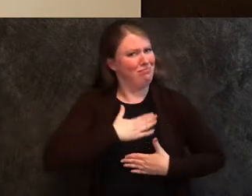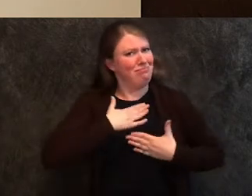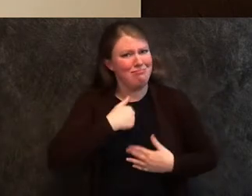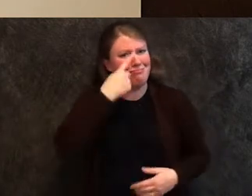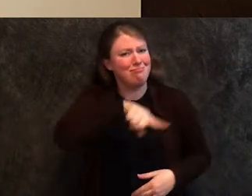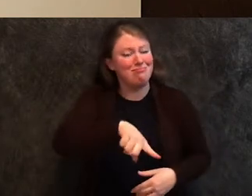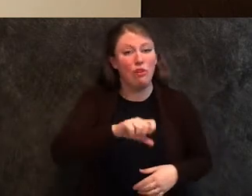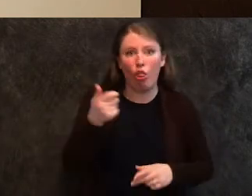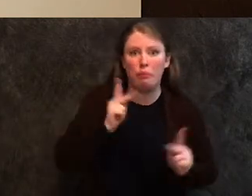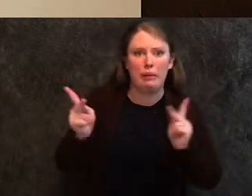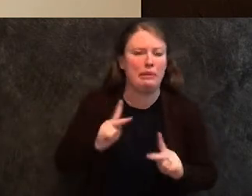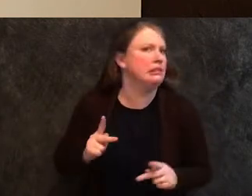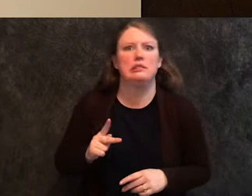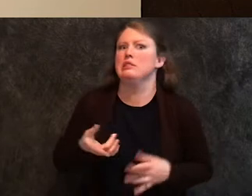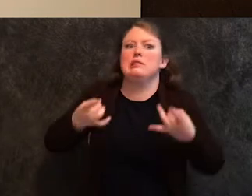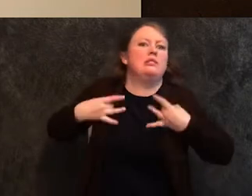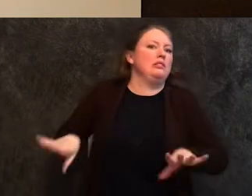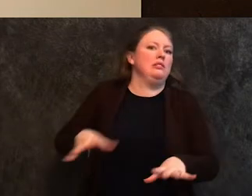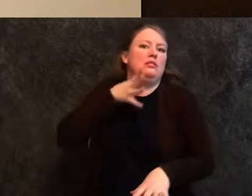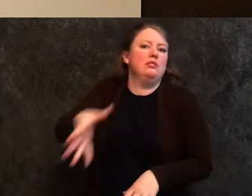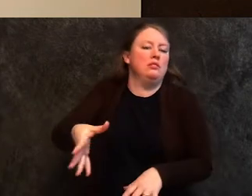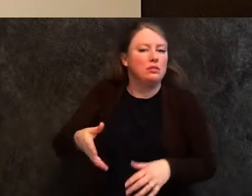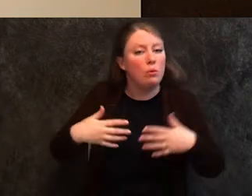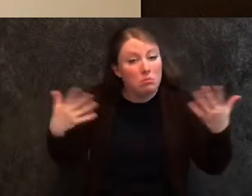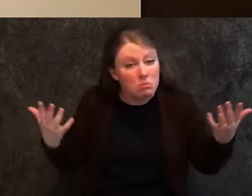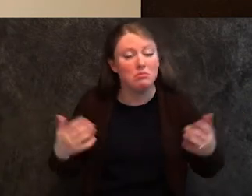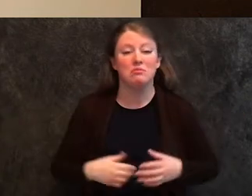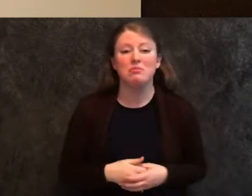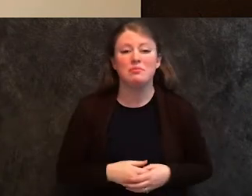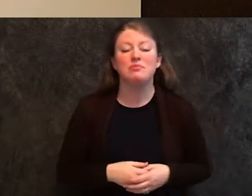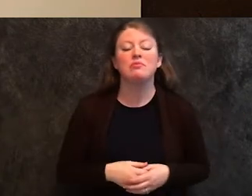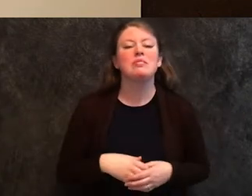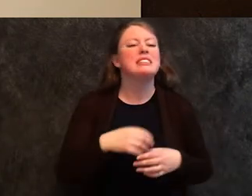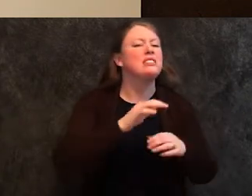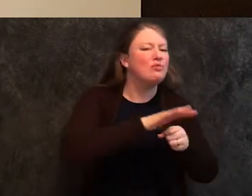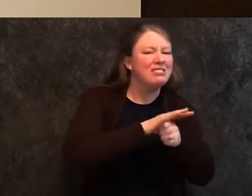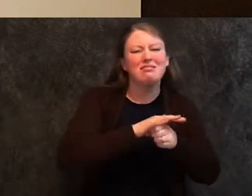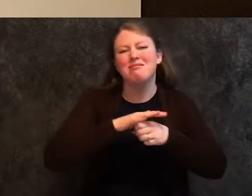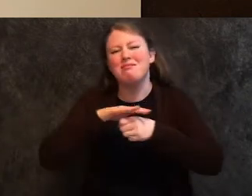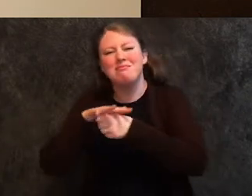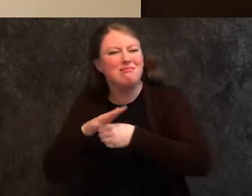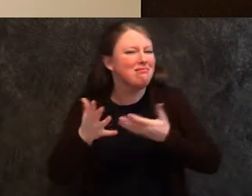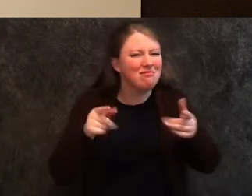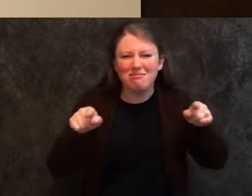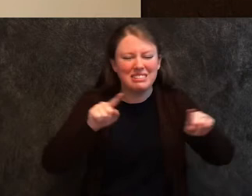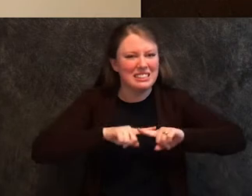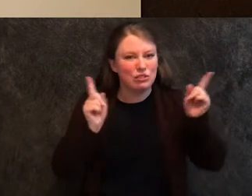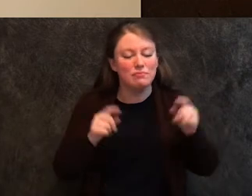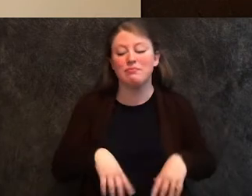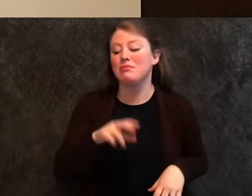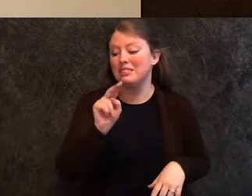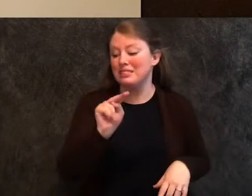between pressure and stress? Well, according to Nicholas Petrini's publication, Wake Up, The Surprising Truth About